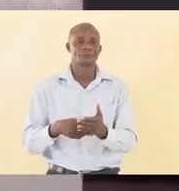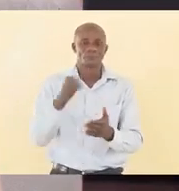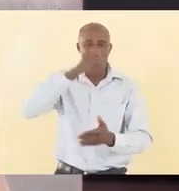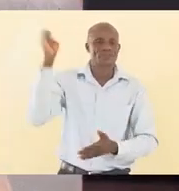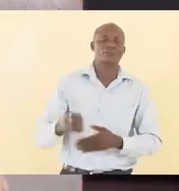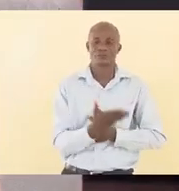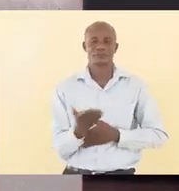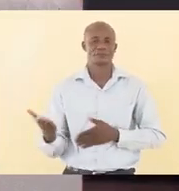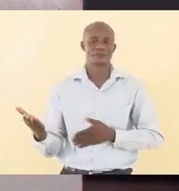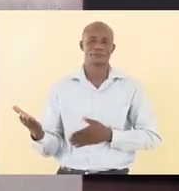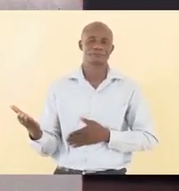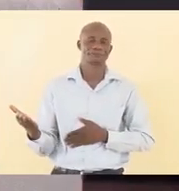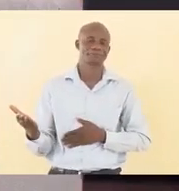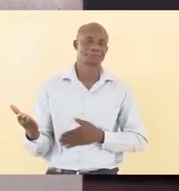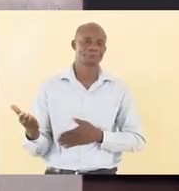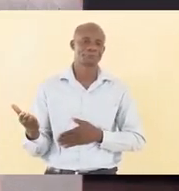Terrible things.